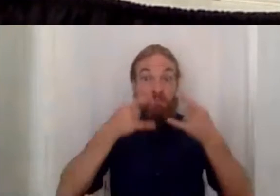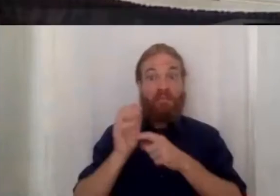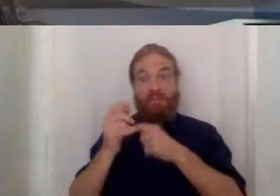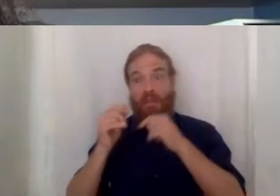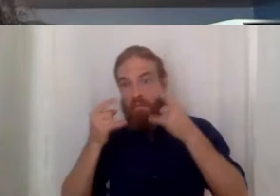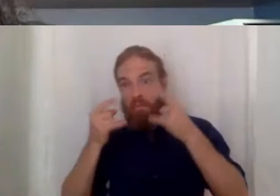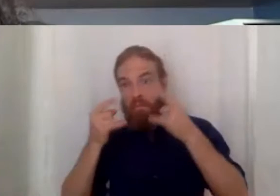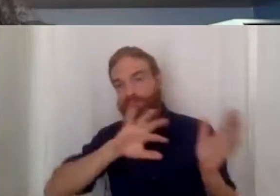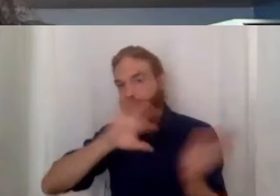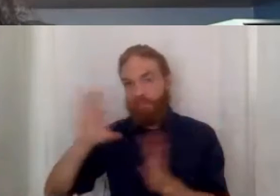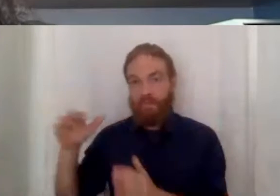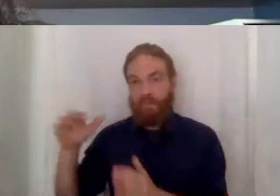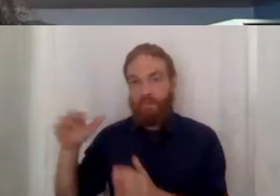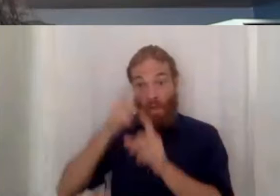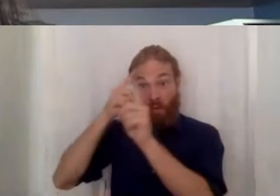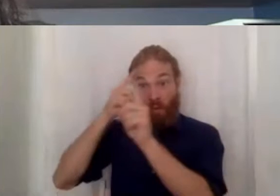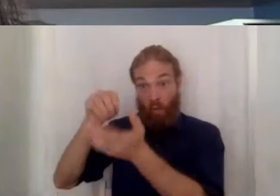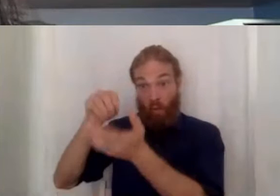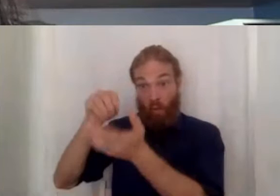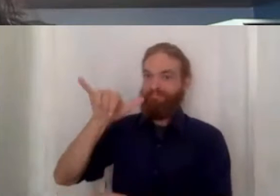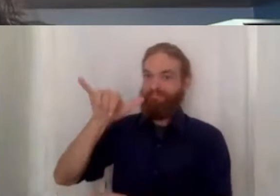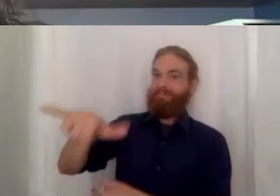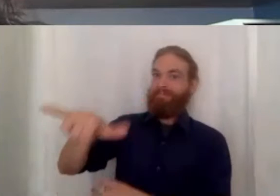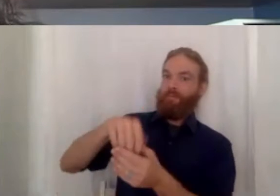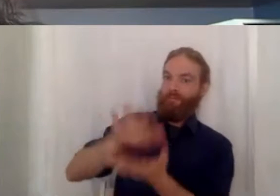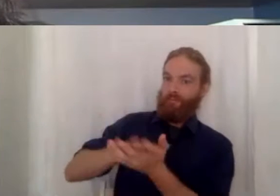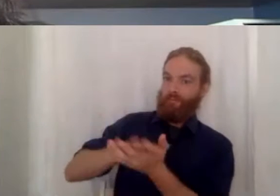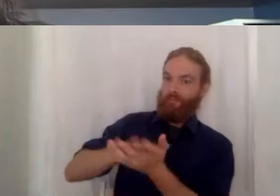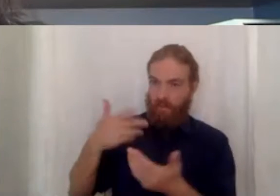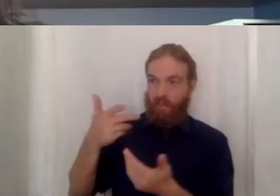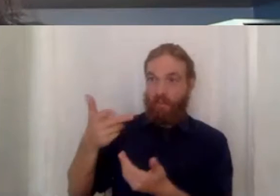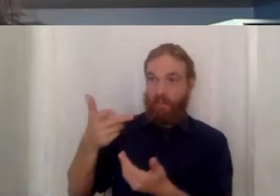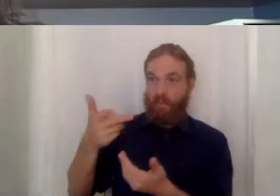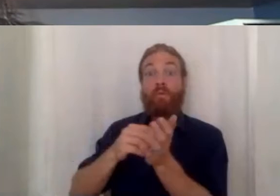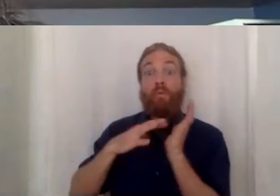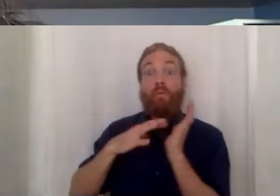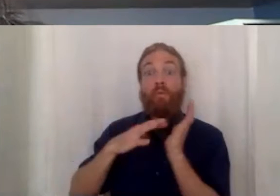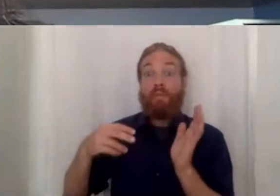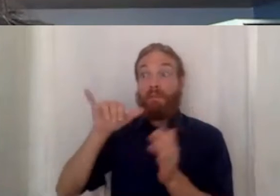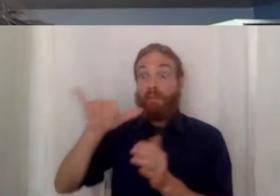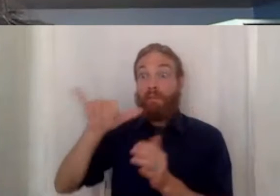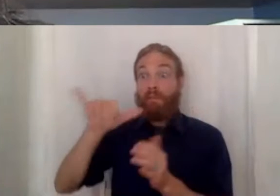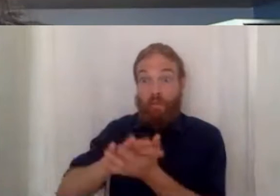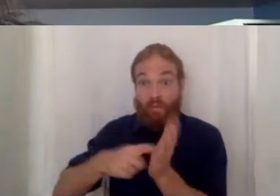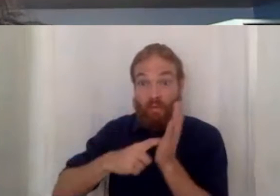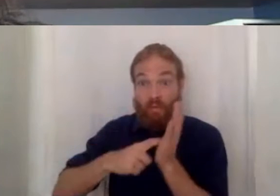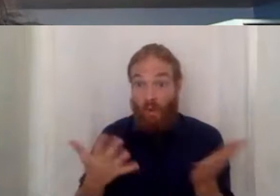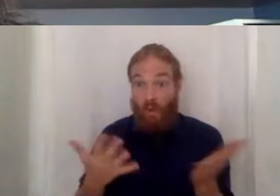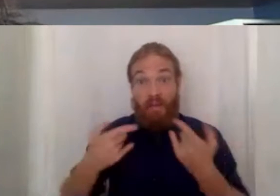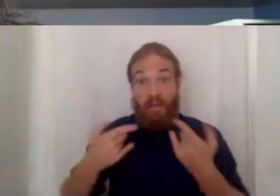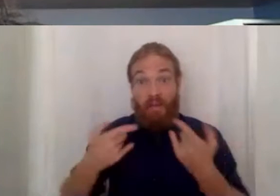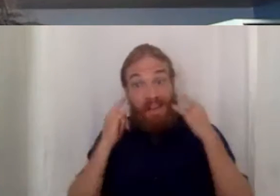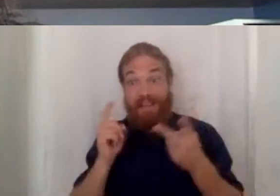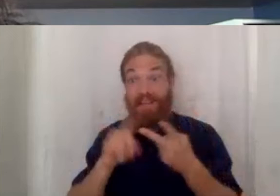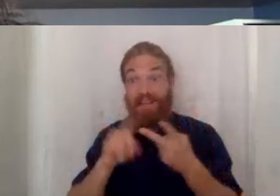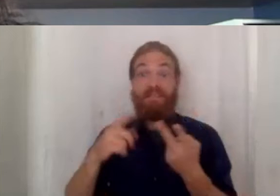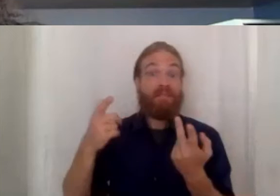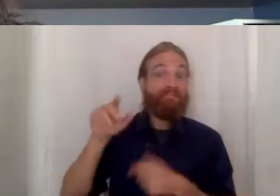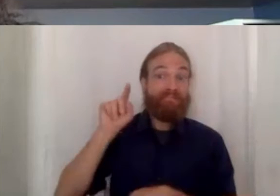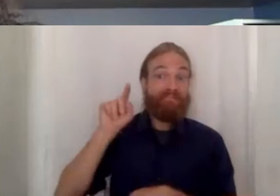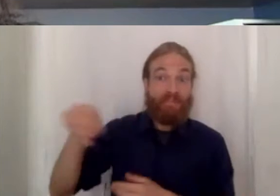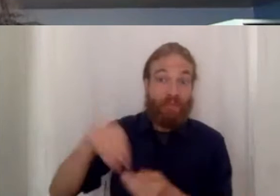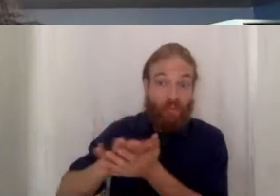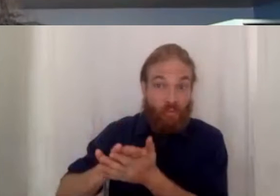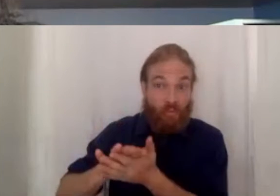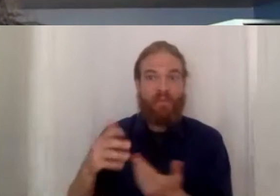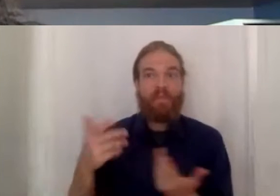get their education. When we had to pull them out of school last year, it was very detrimental on so many levels. And so we're feeling really positive